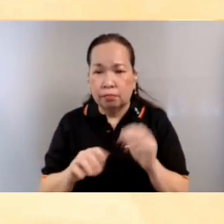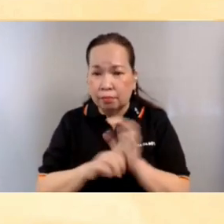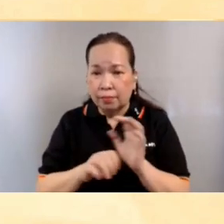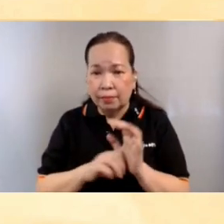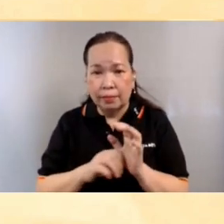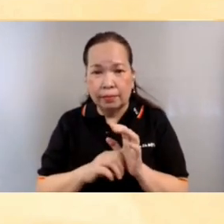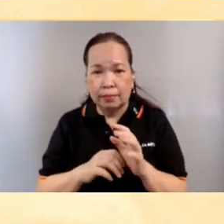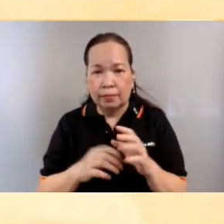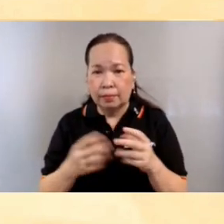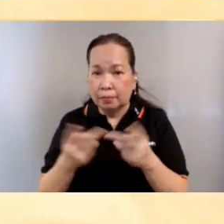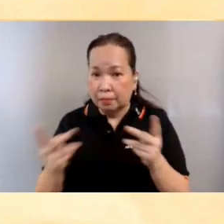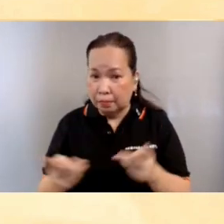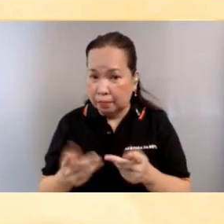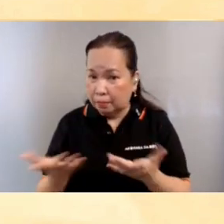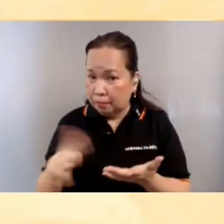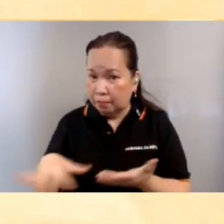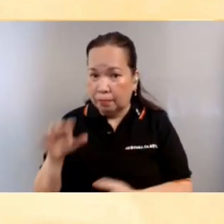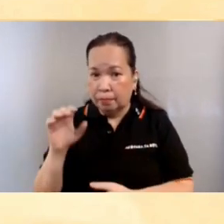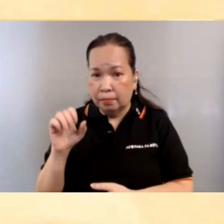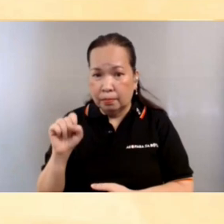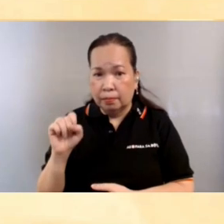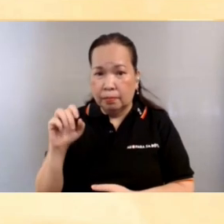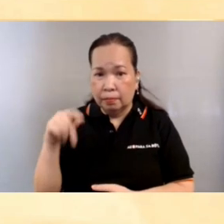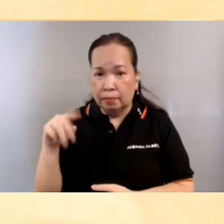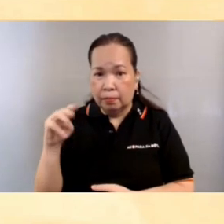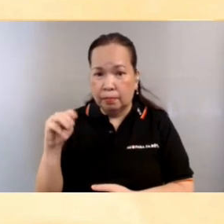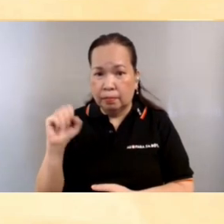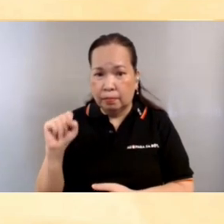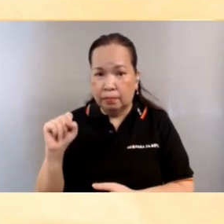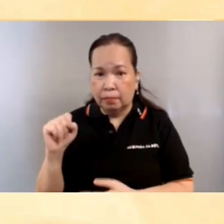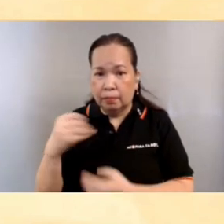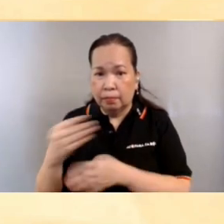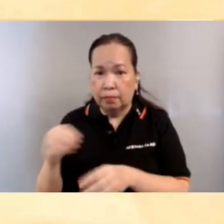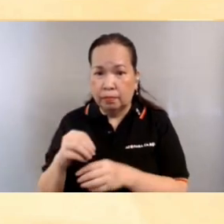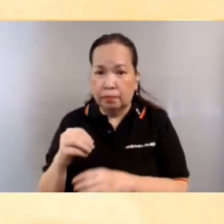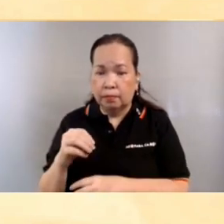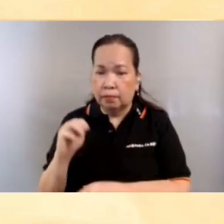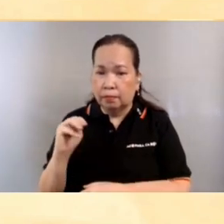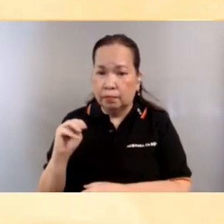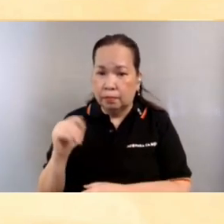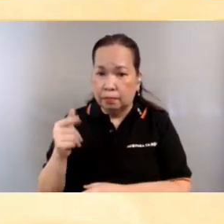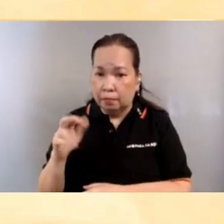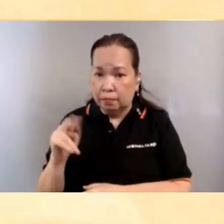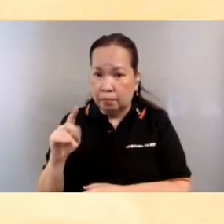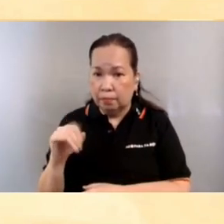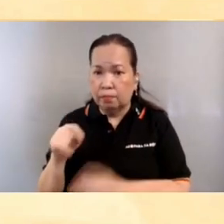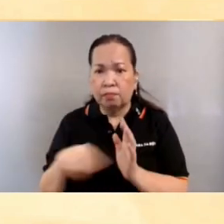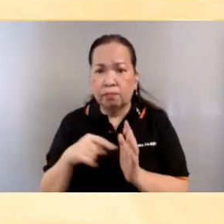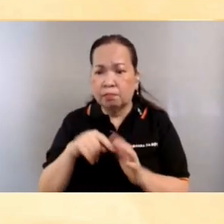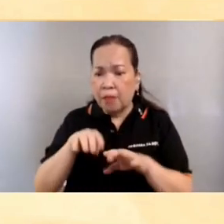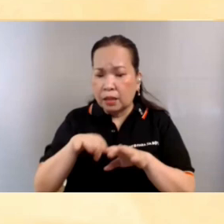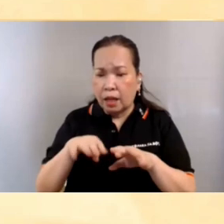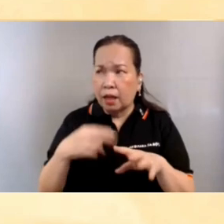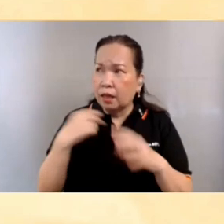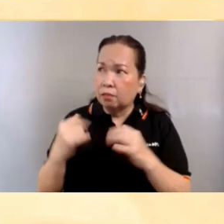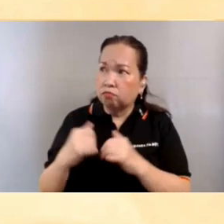the SPMSS box in Maguindanao, children sometimes get separated from their families in